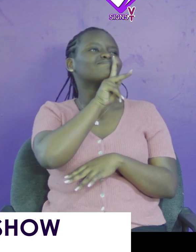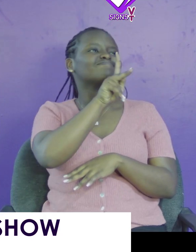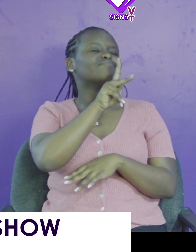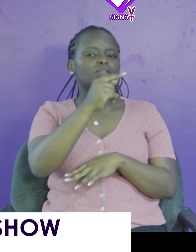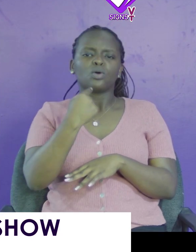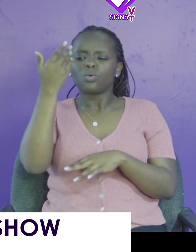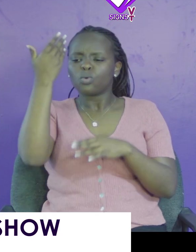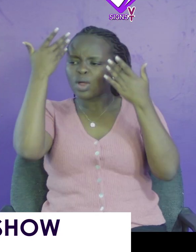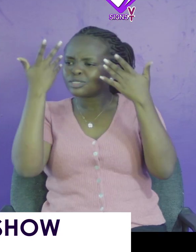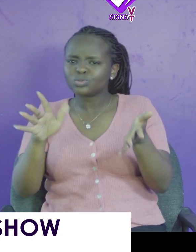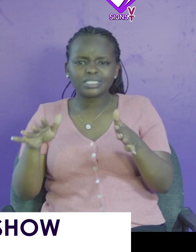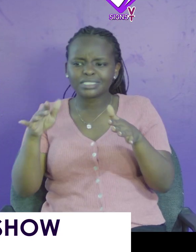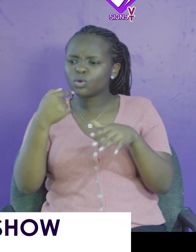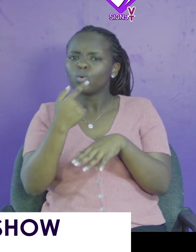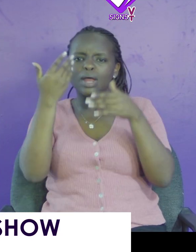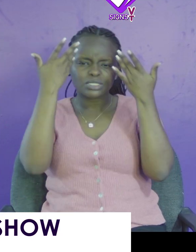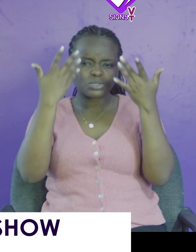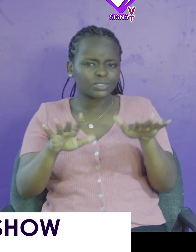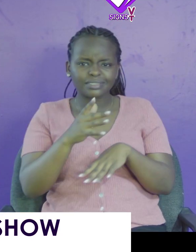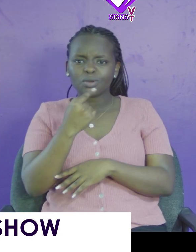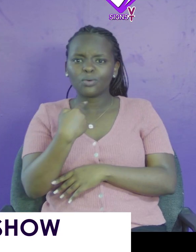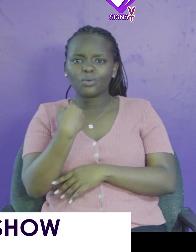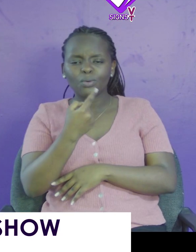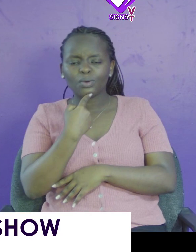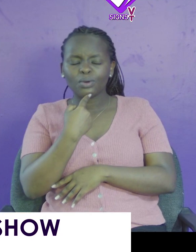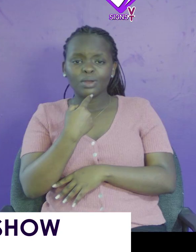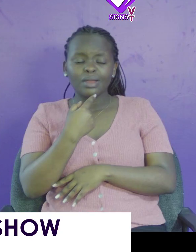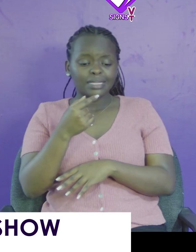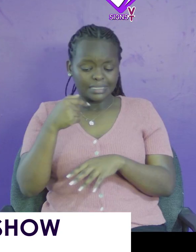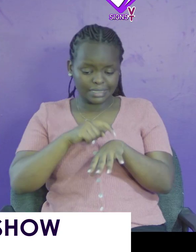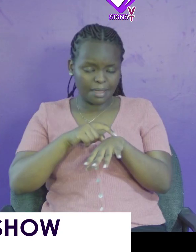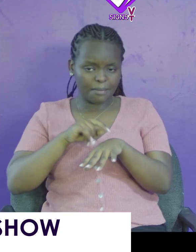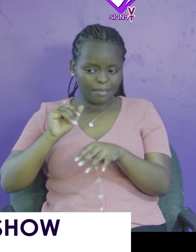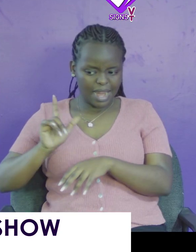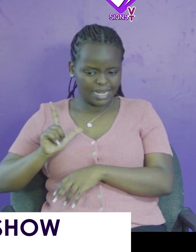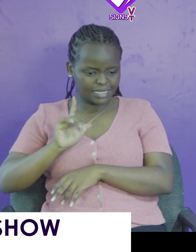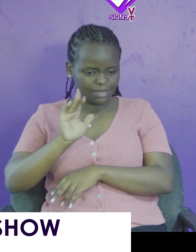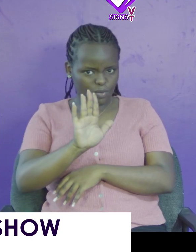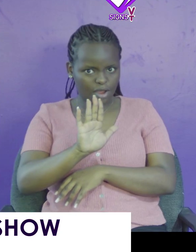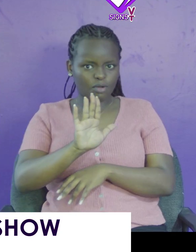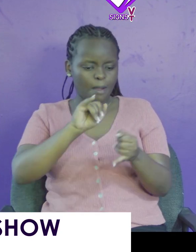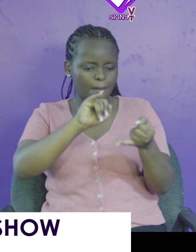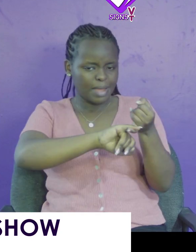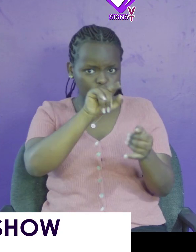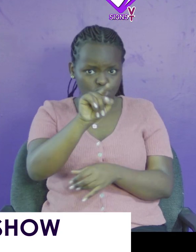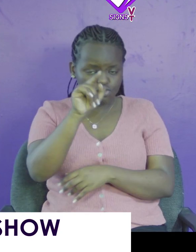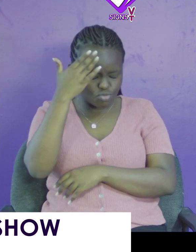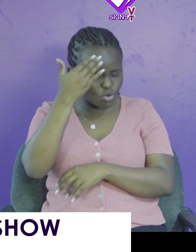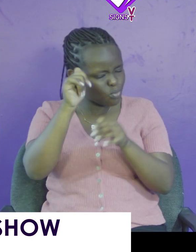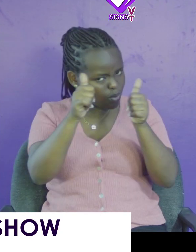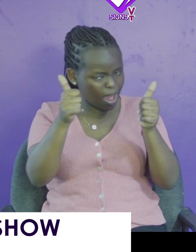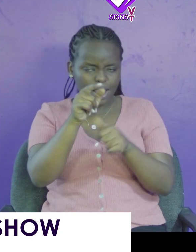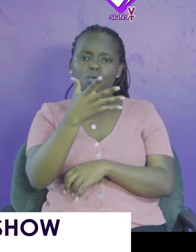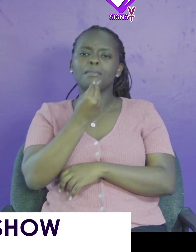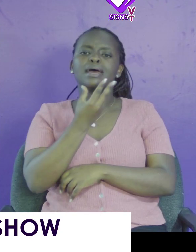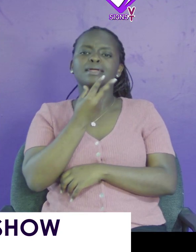a man? When the woman was getting married to you, didn't she know that you are a man? Why do you need to do so? It means that you